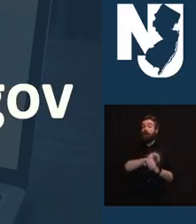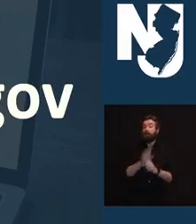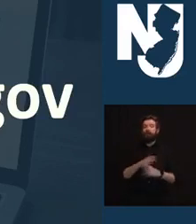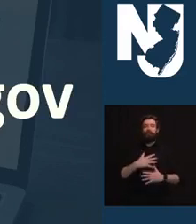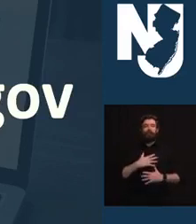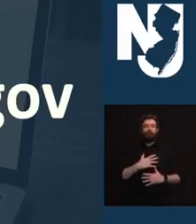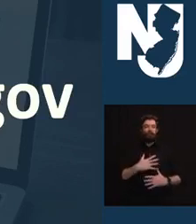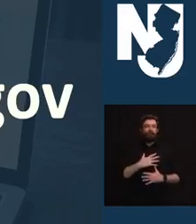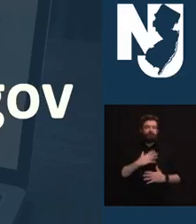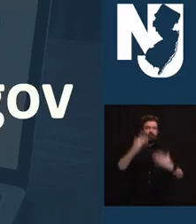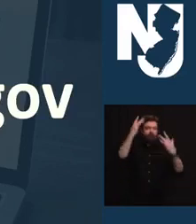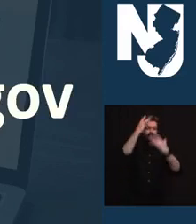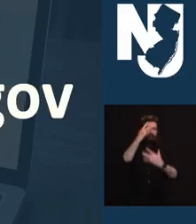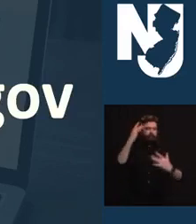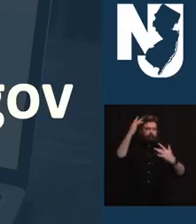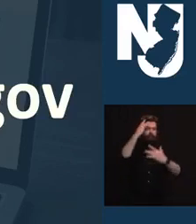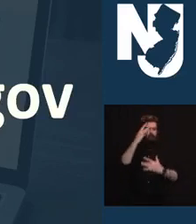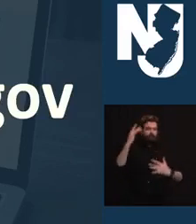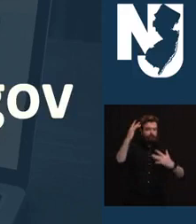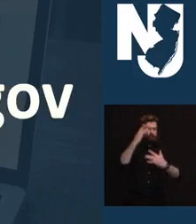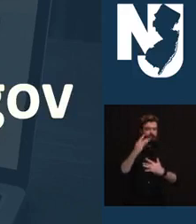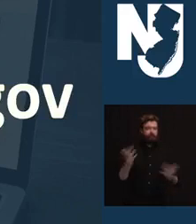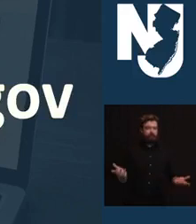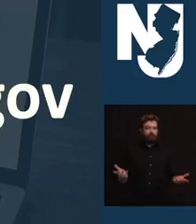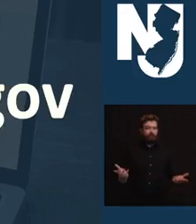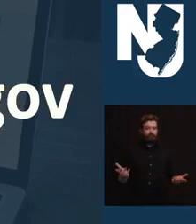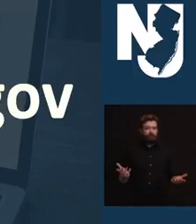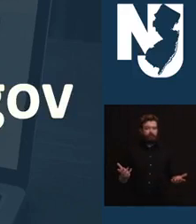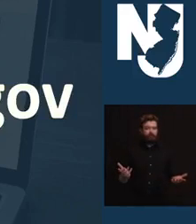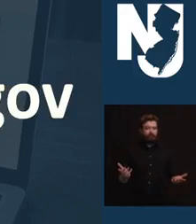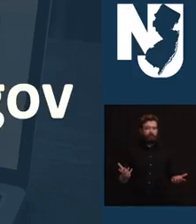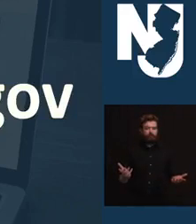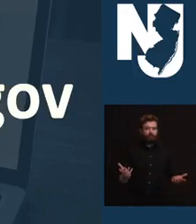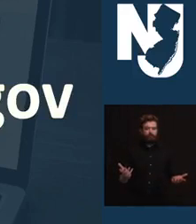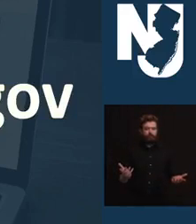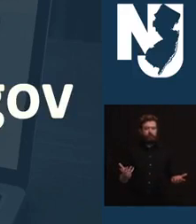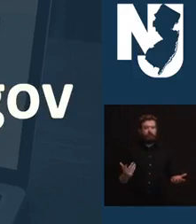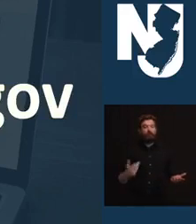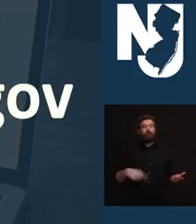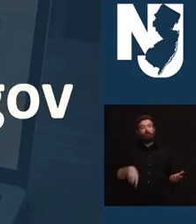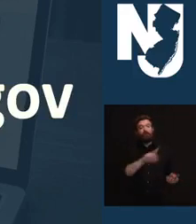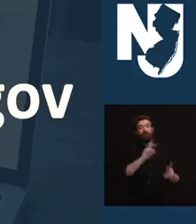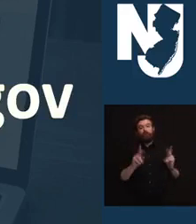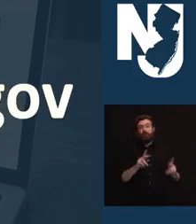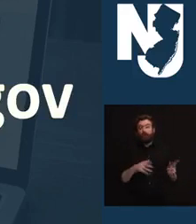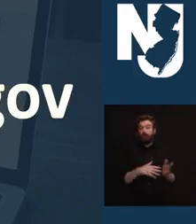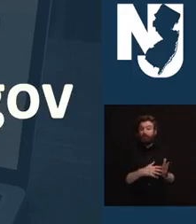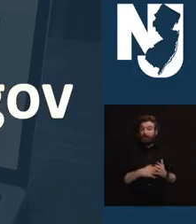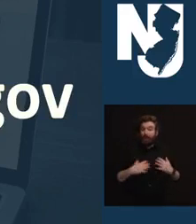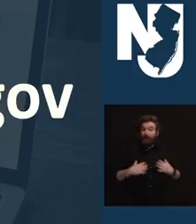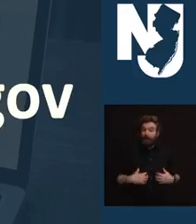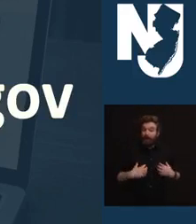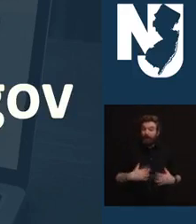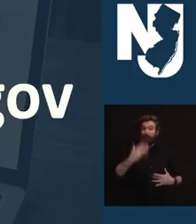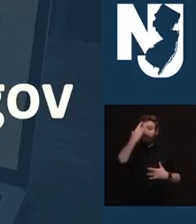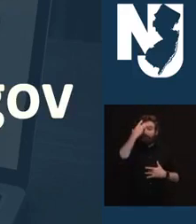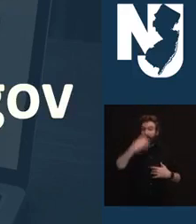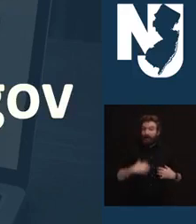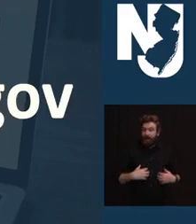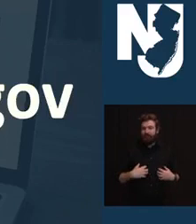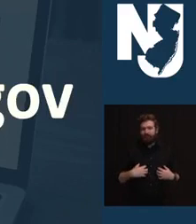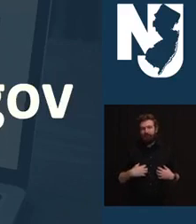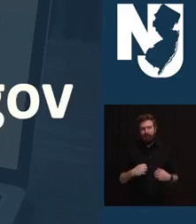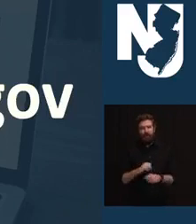to save every life possible and make our decisions based on the facts, on the science, on the medicine. It is a